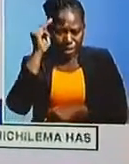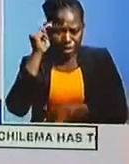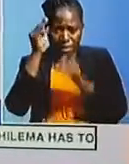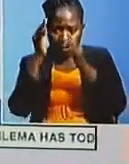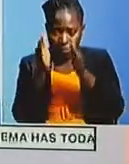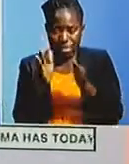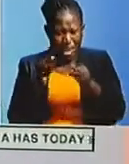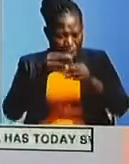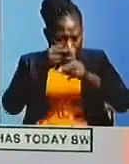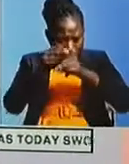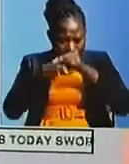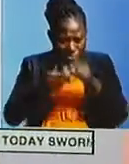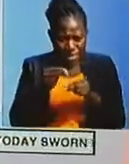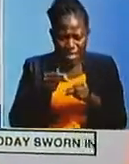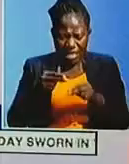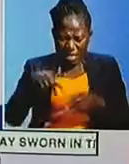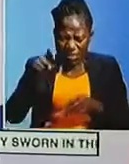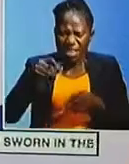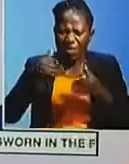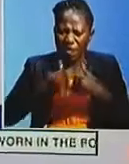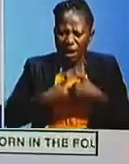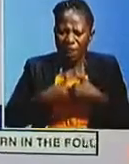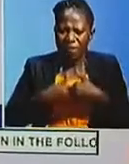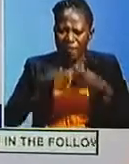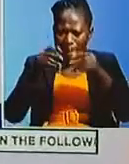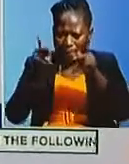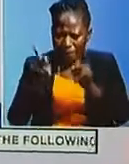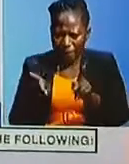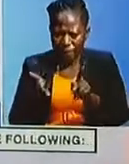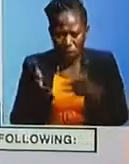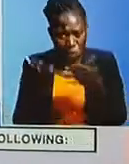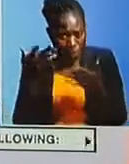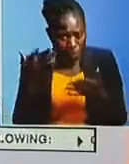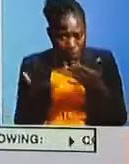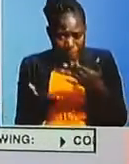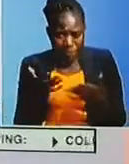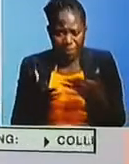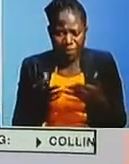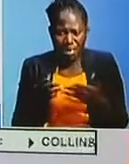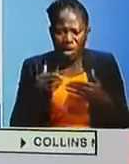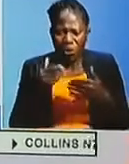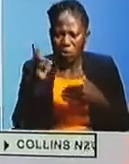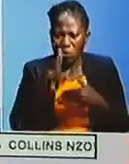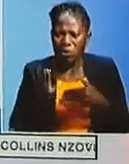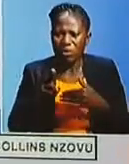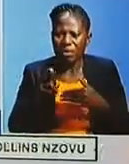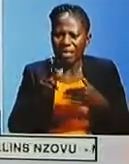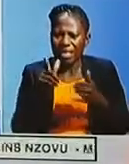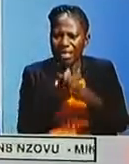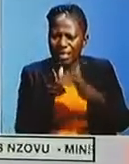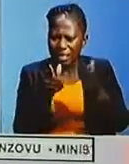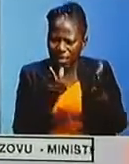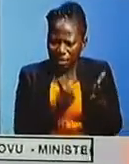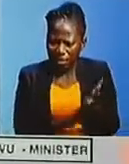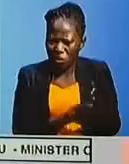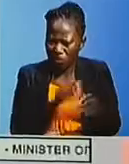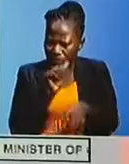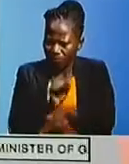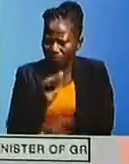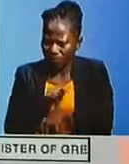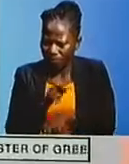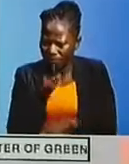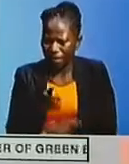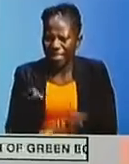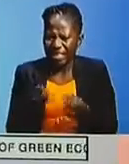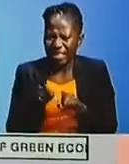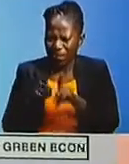put someone or establish a position through the legal framework of an individual well vested